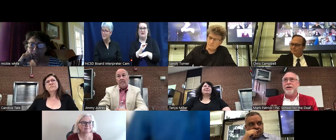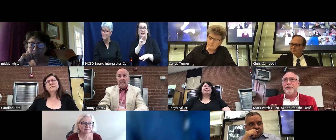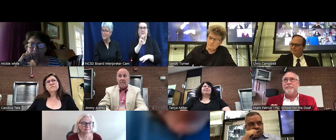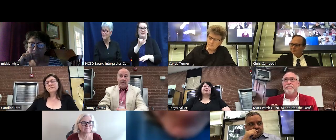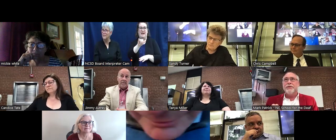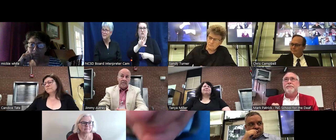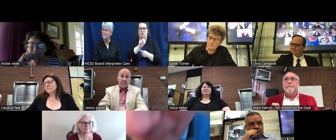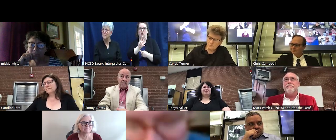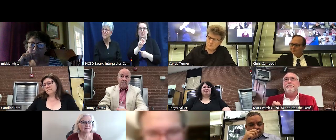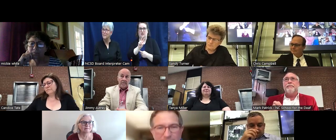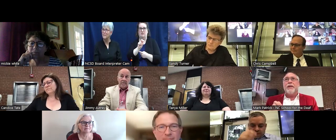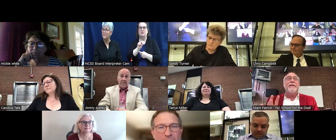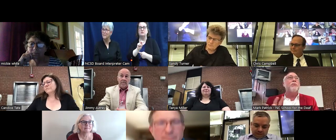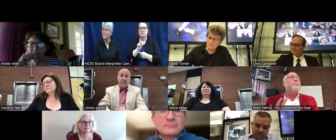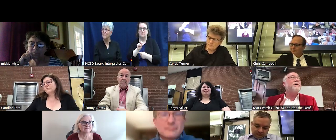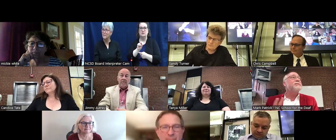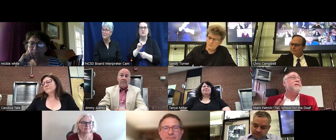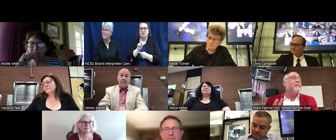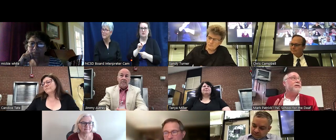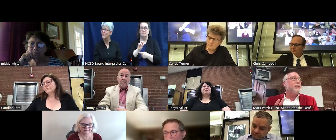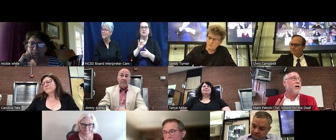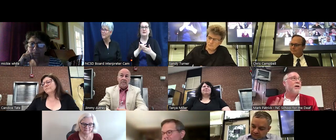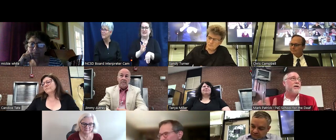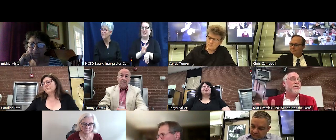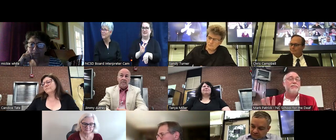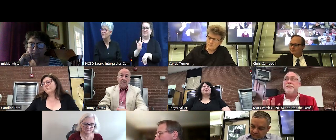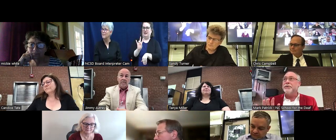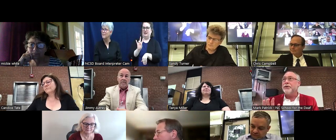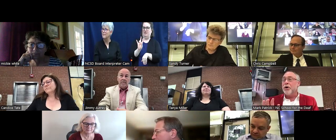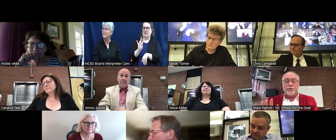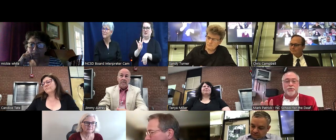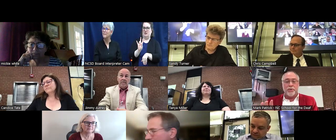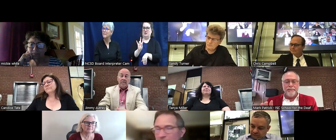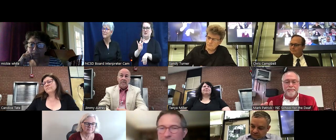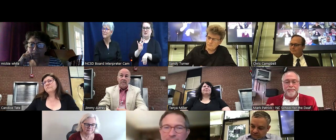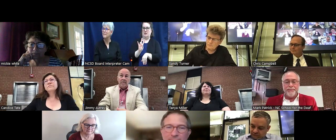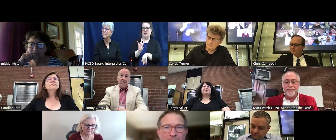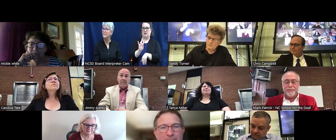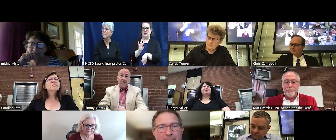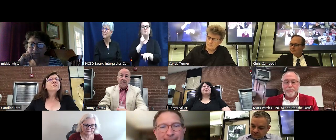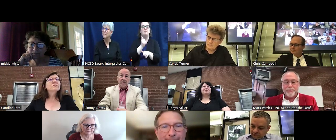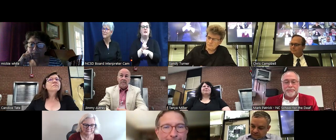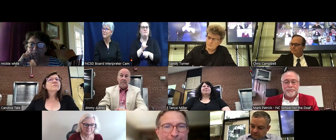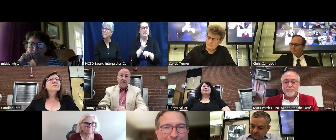30th. And that will be at 7 o'clock in Main Building Auditorium.